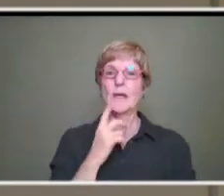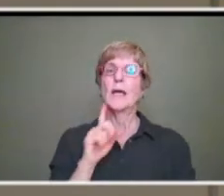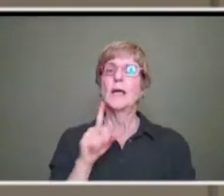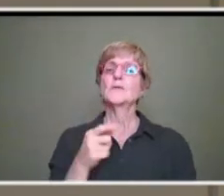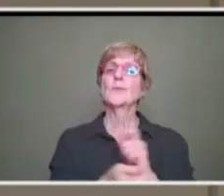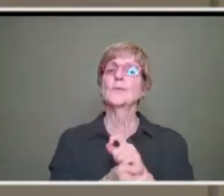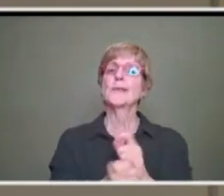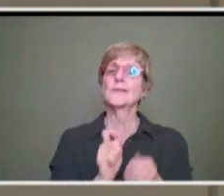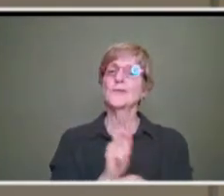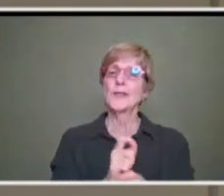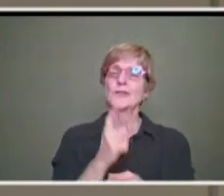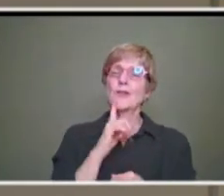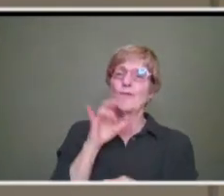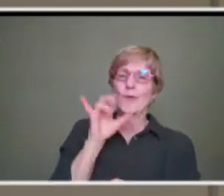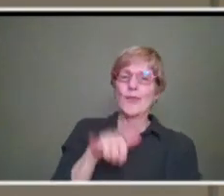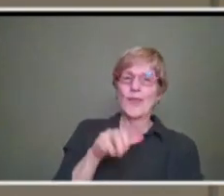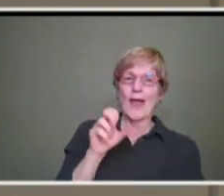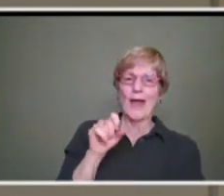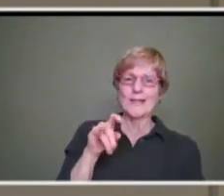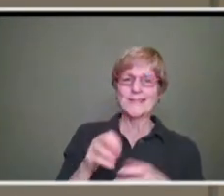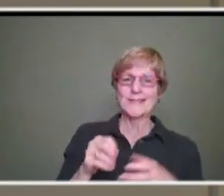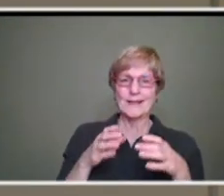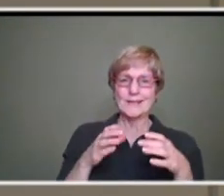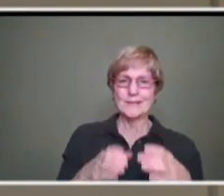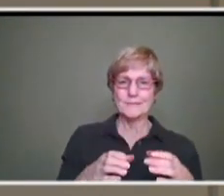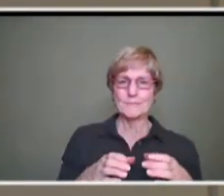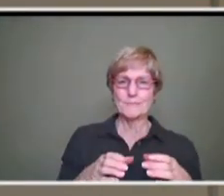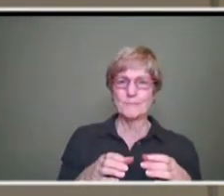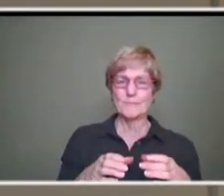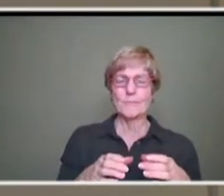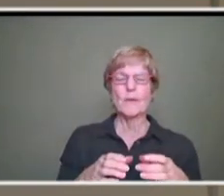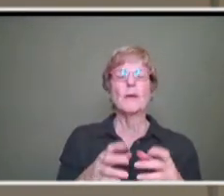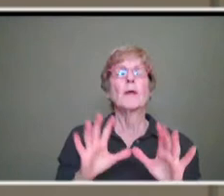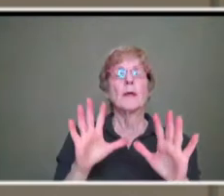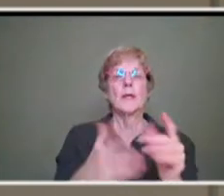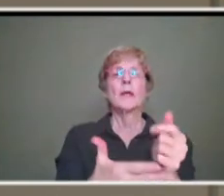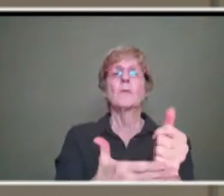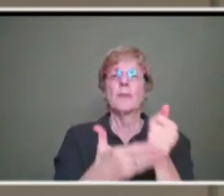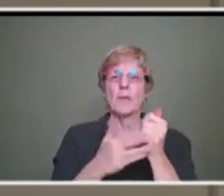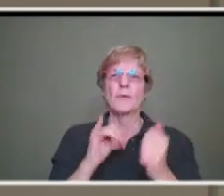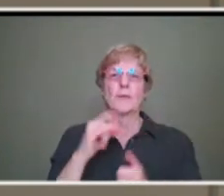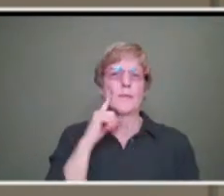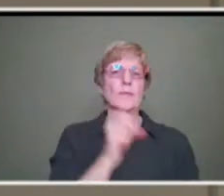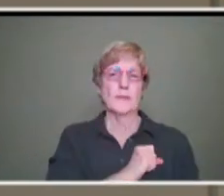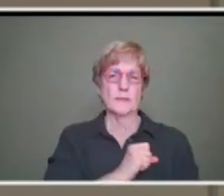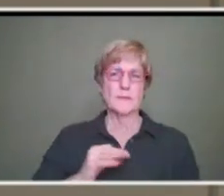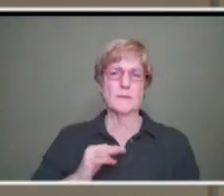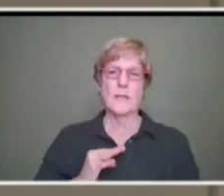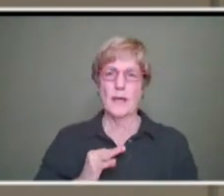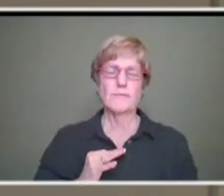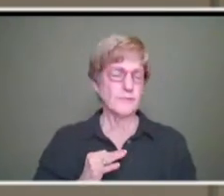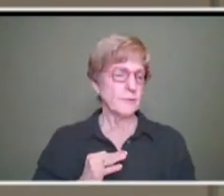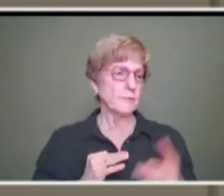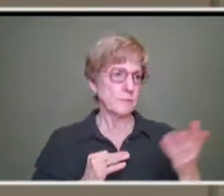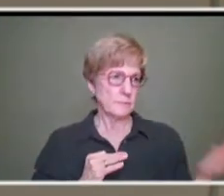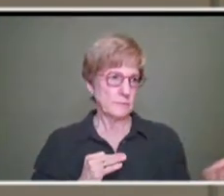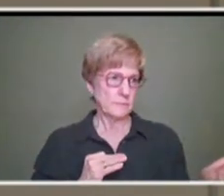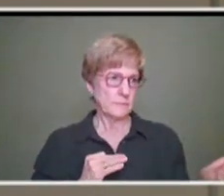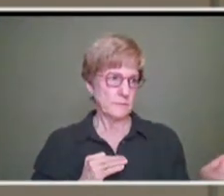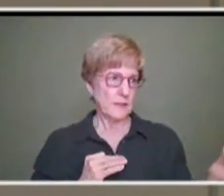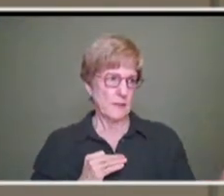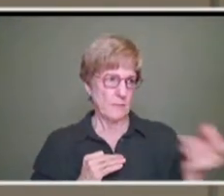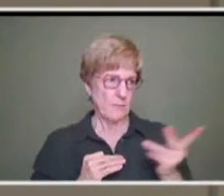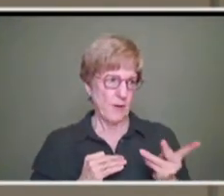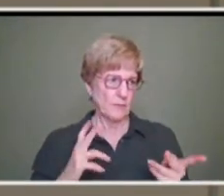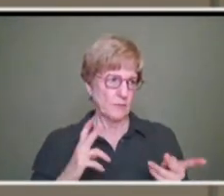the place type for that site it will be helpful and I think staff will be the one who can bring this back to